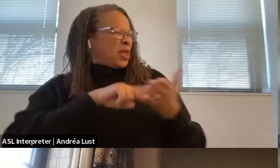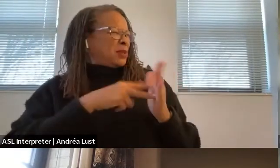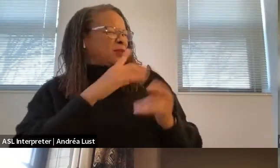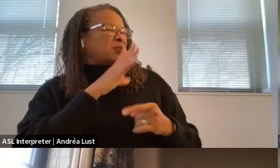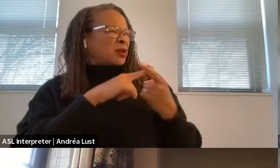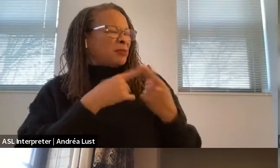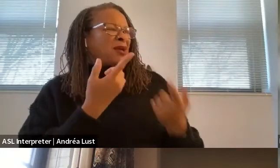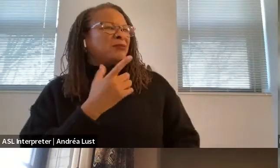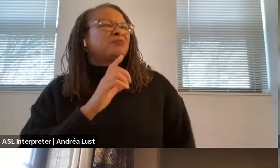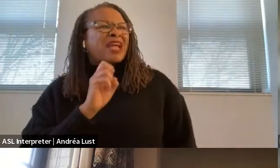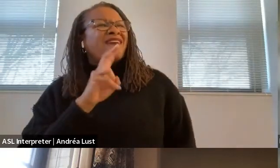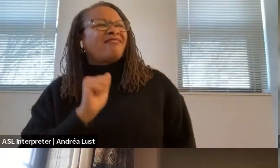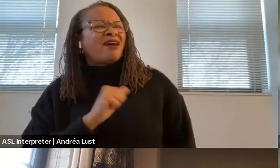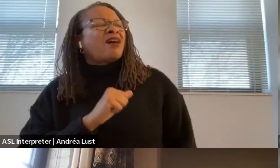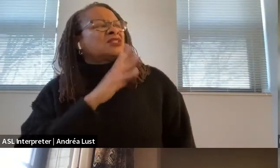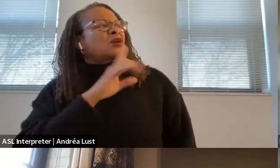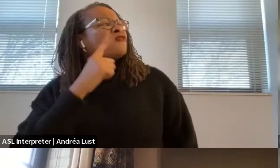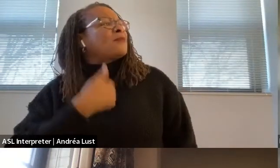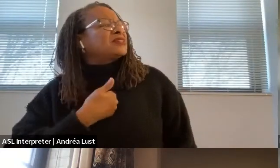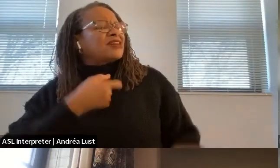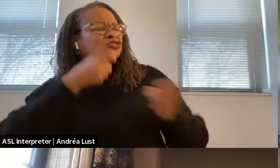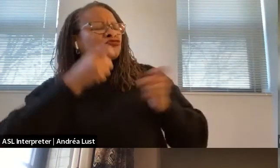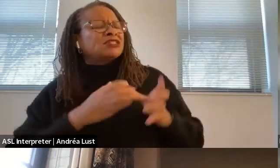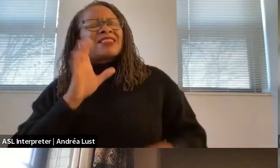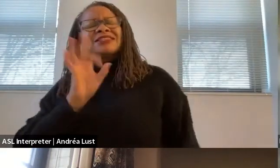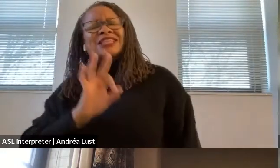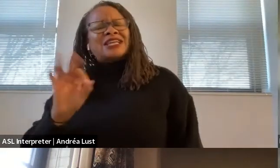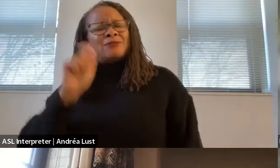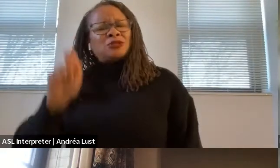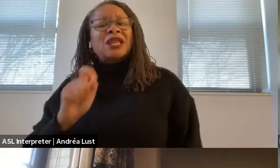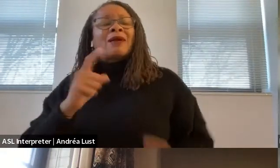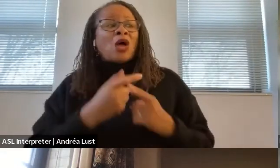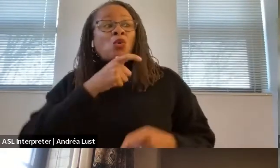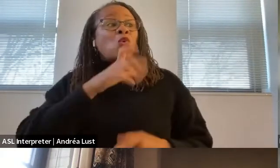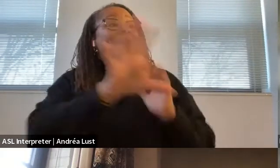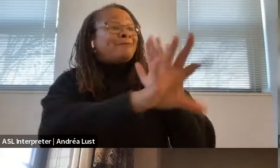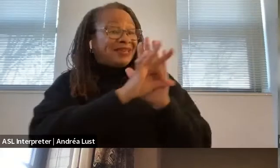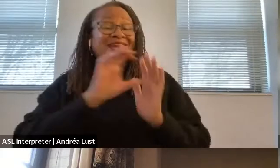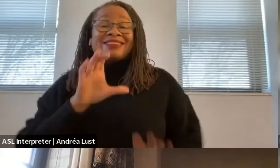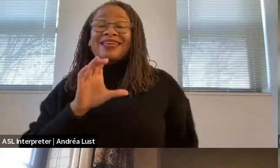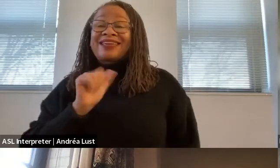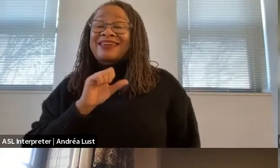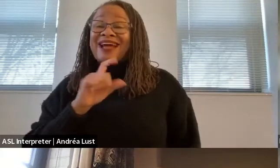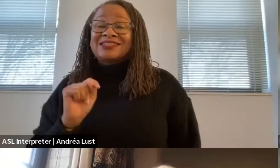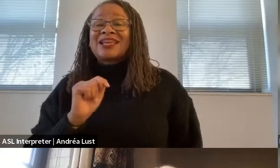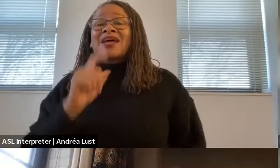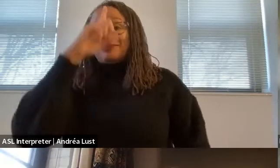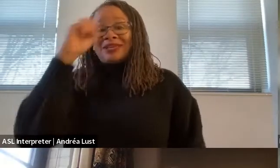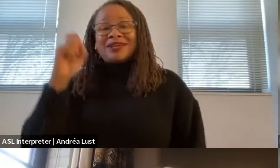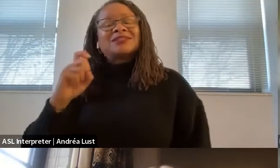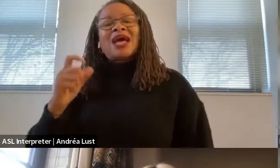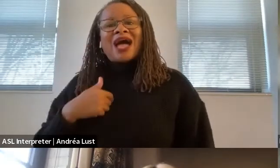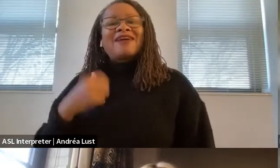about, for me, directing is 99% casting, because I tend to have that kind of experiences with actors in general.